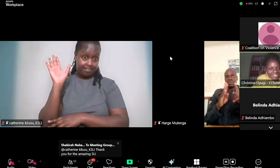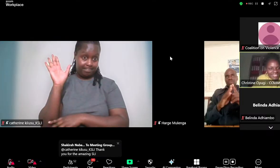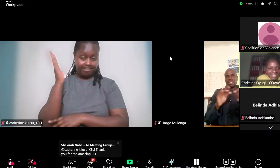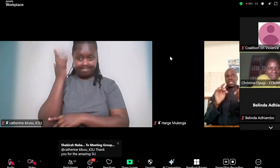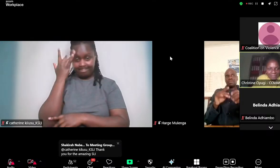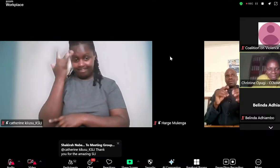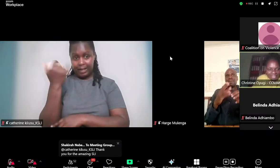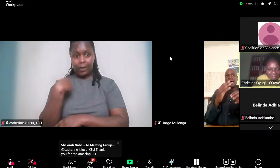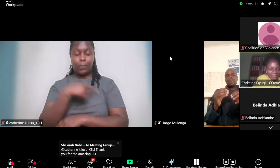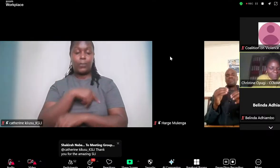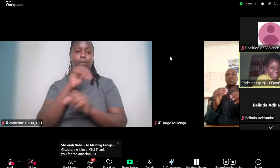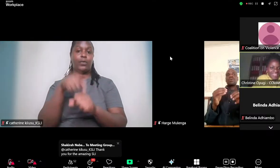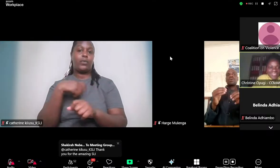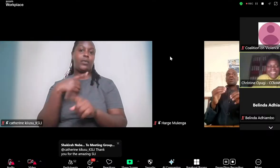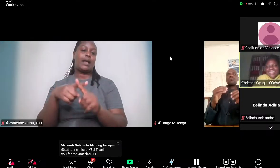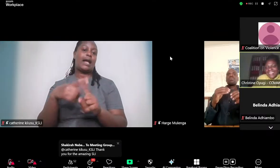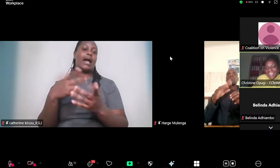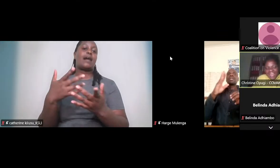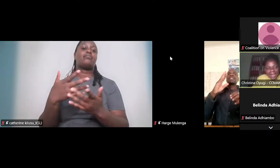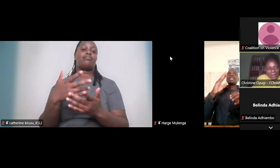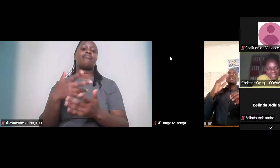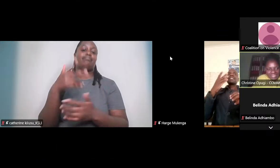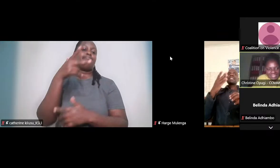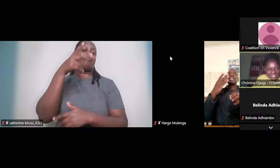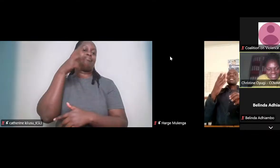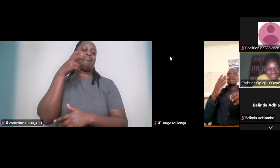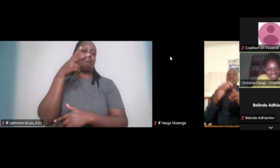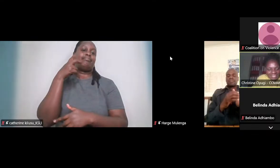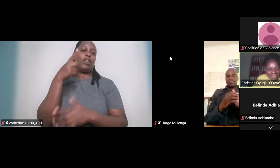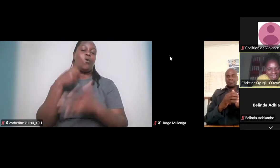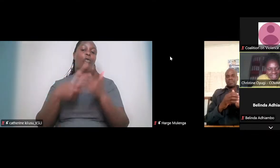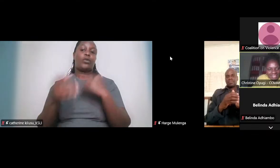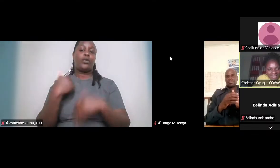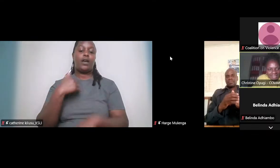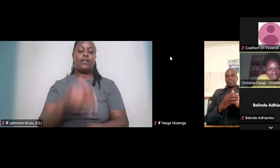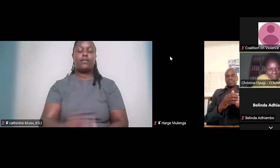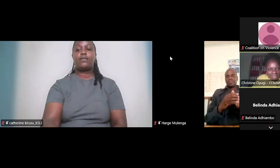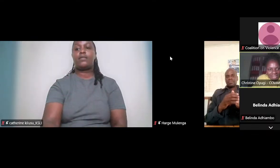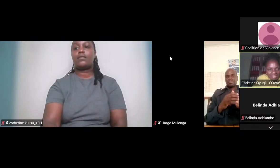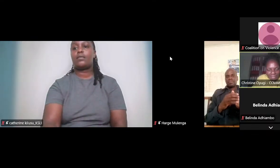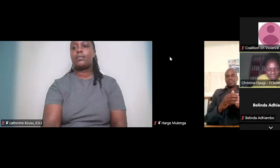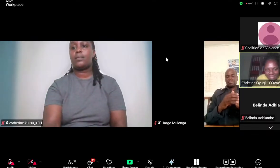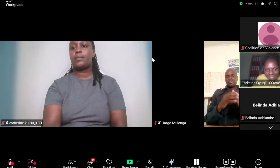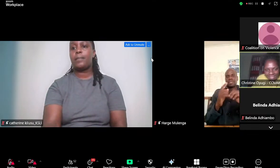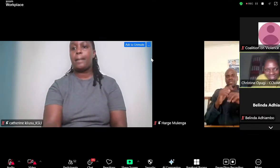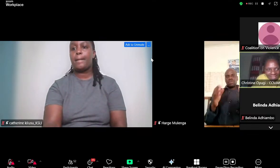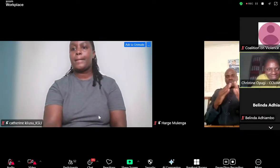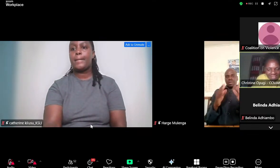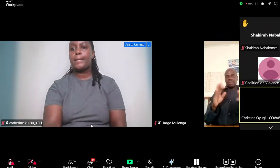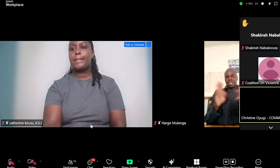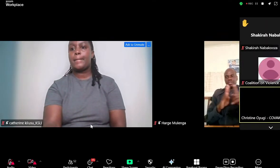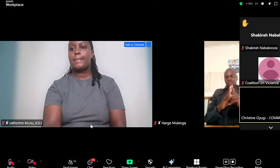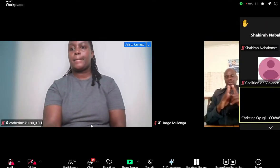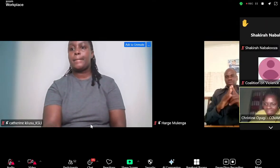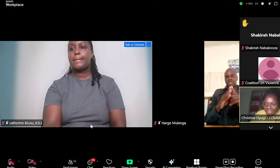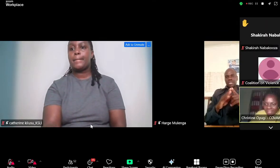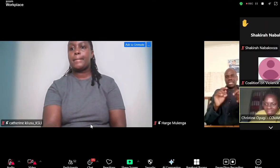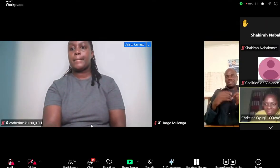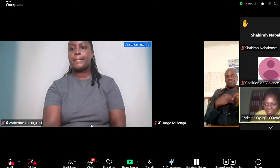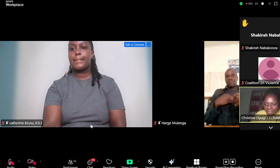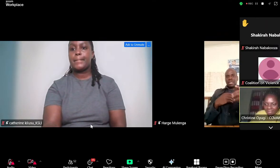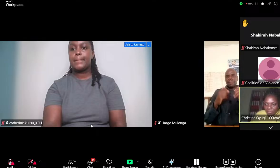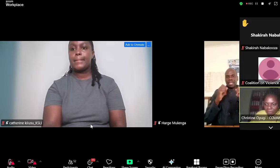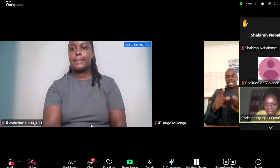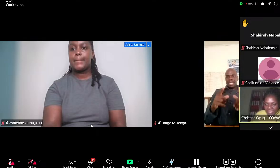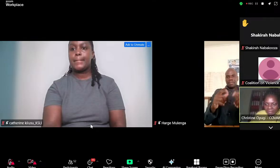at least hear a voice from the audience. It has just been us since we started.